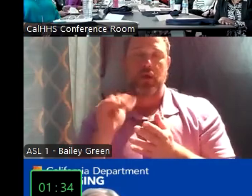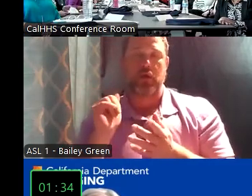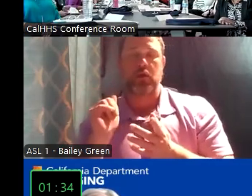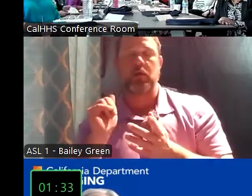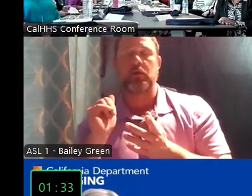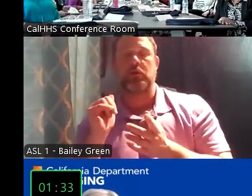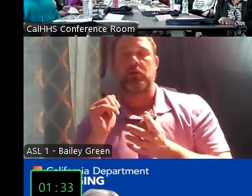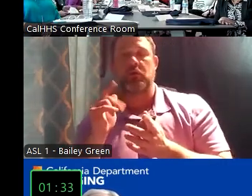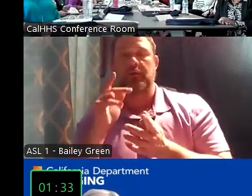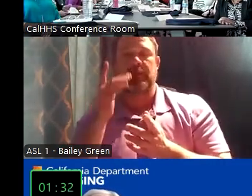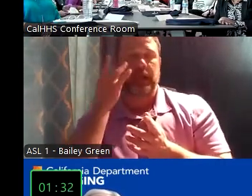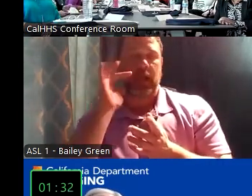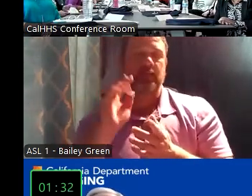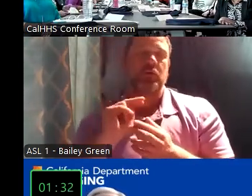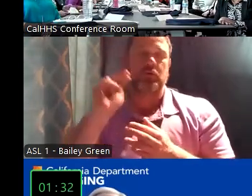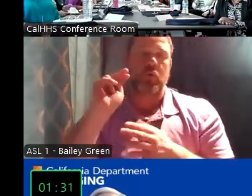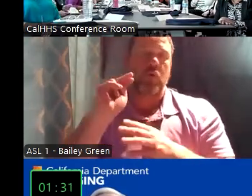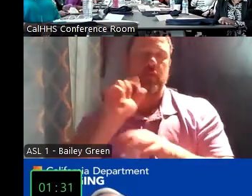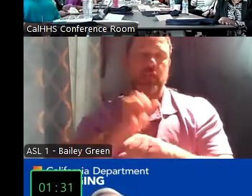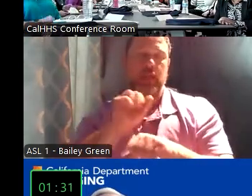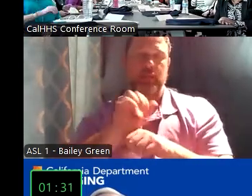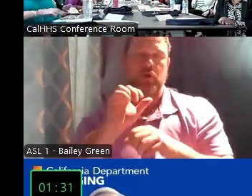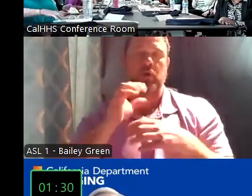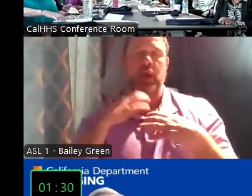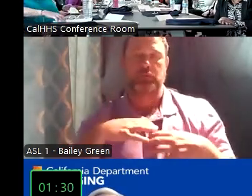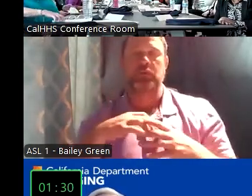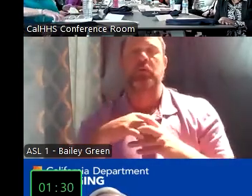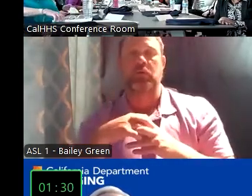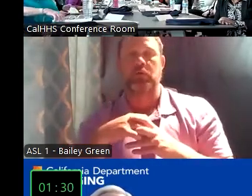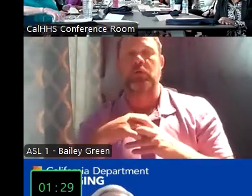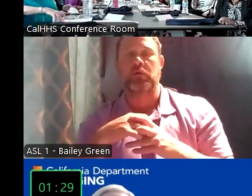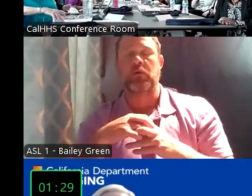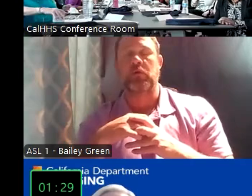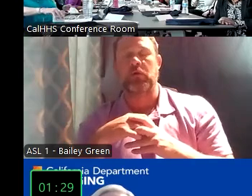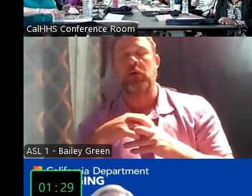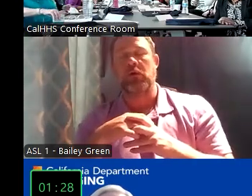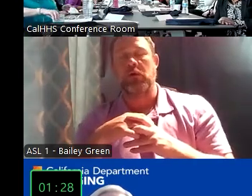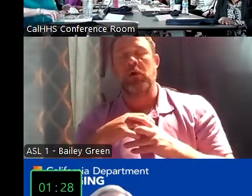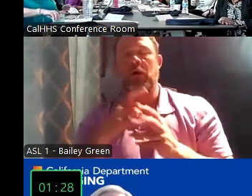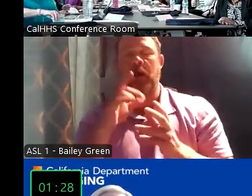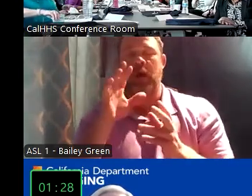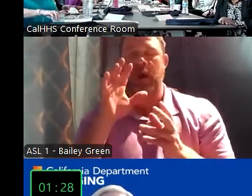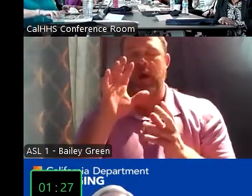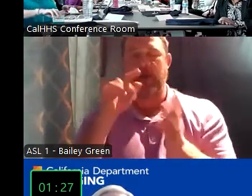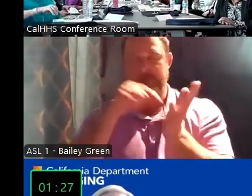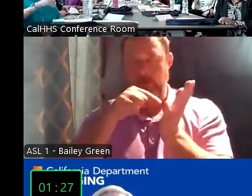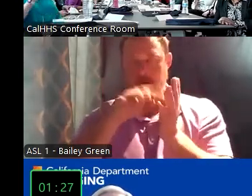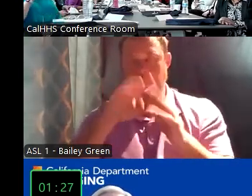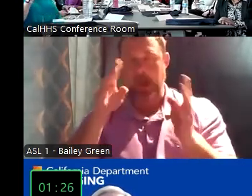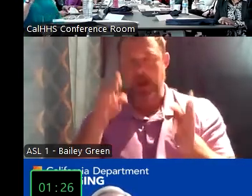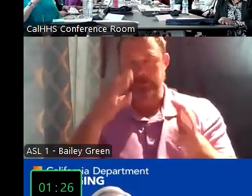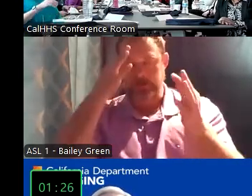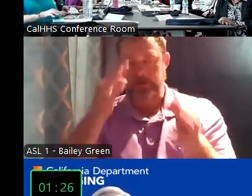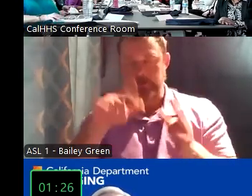the California North Bay Labor Council. My question is that affordable housing is determined by